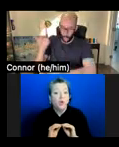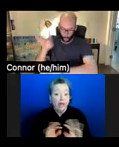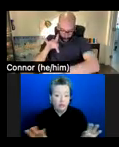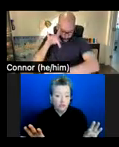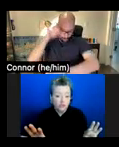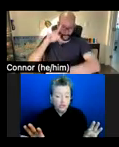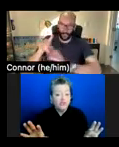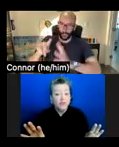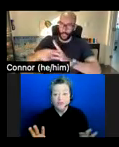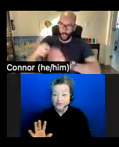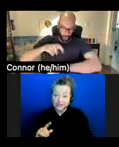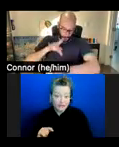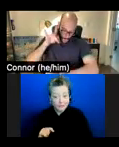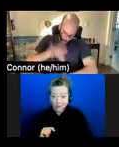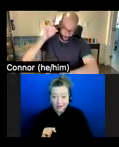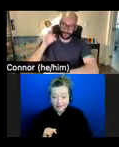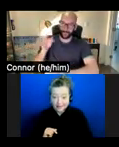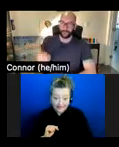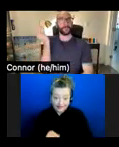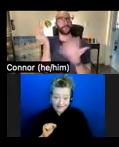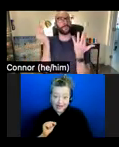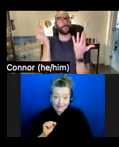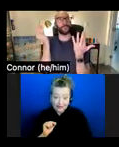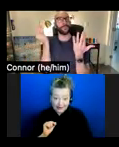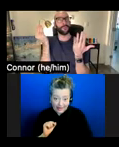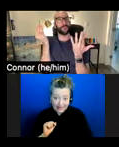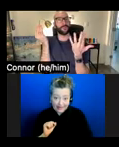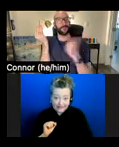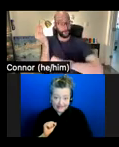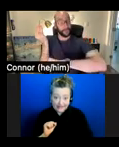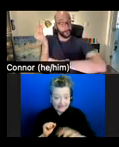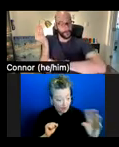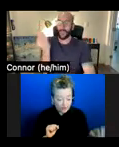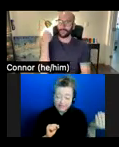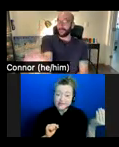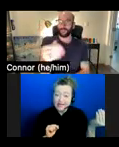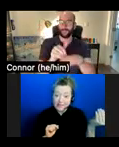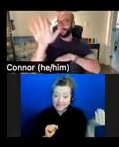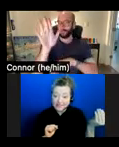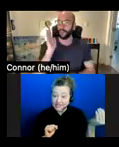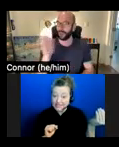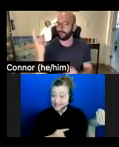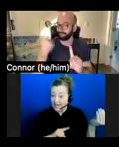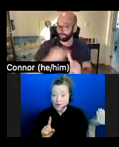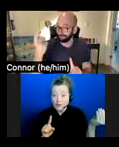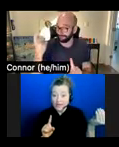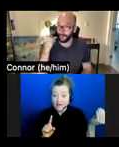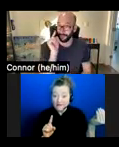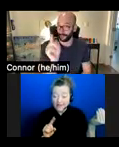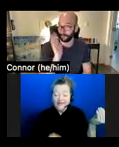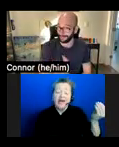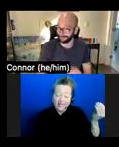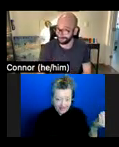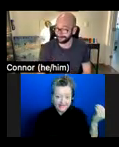that to go out. So there's a little robot that's on a timer and it holds on to that message until the timer goes